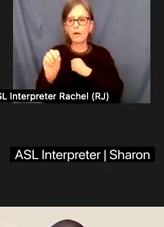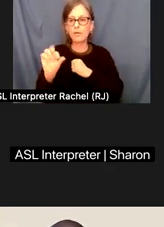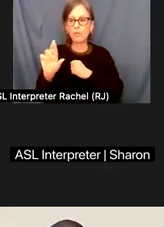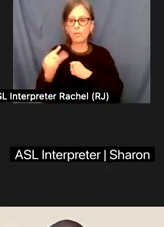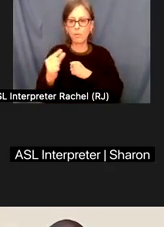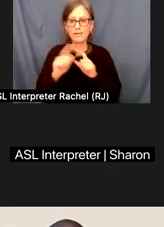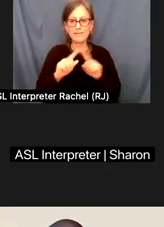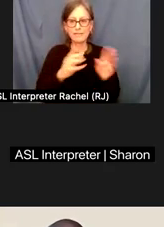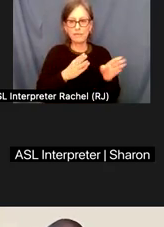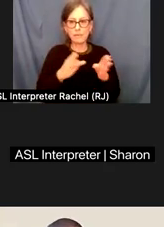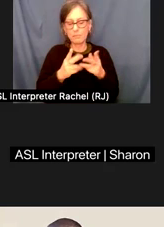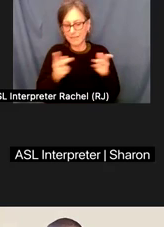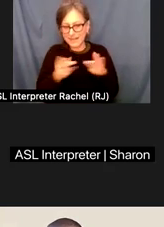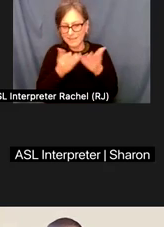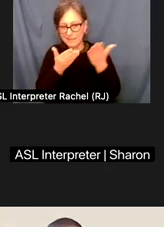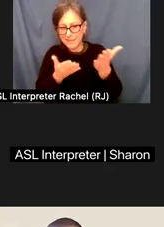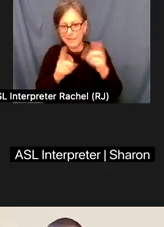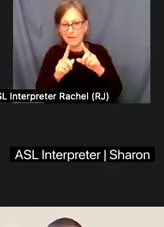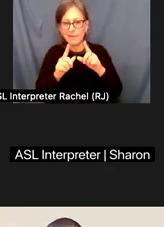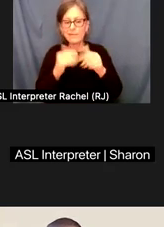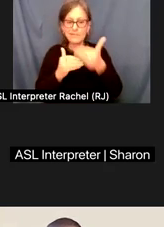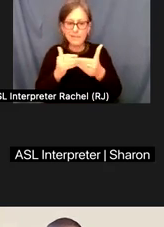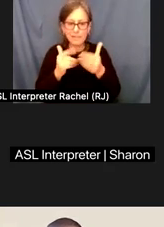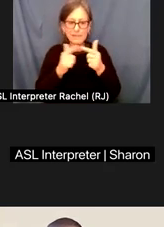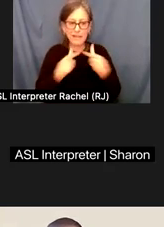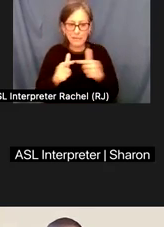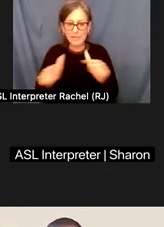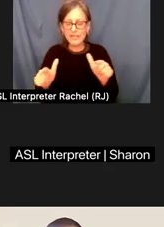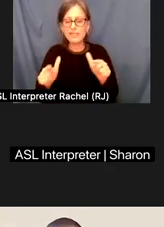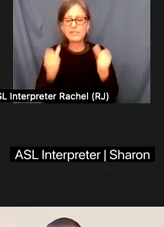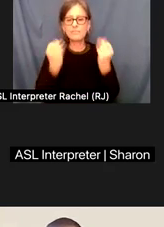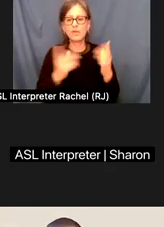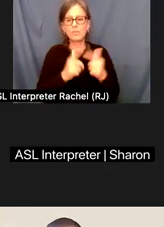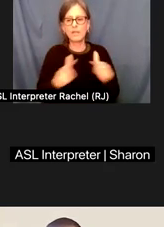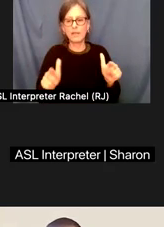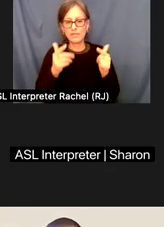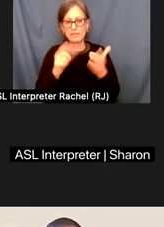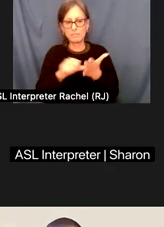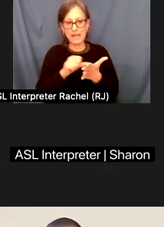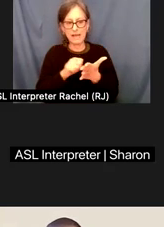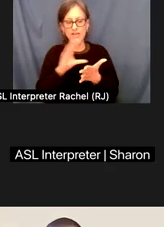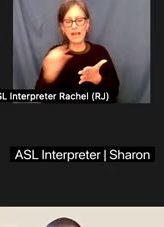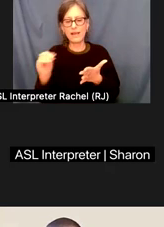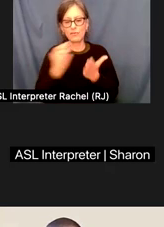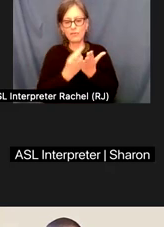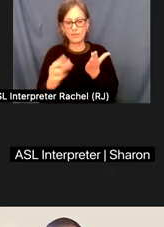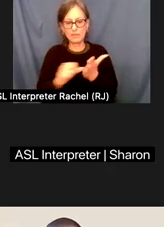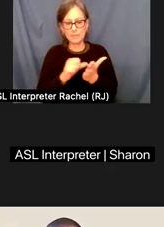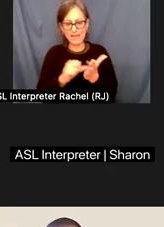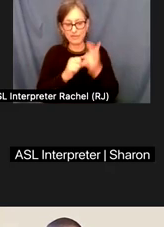places there, in the 7 steps, and the languages, multiple languages page, and the resources page. You